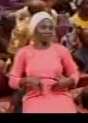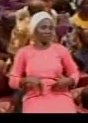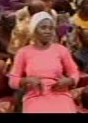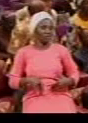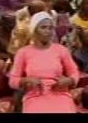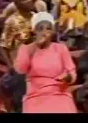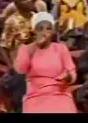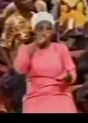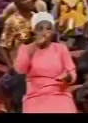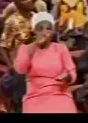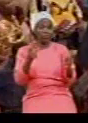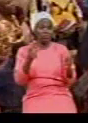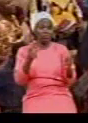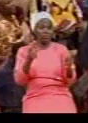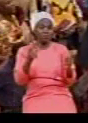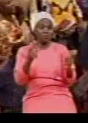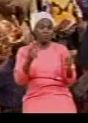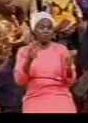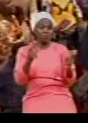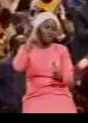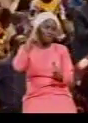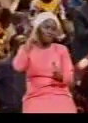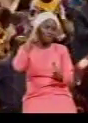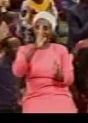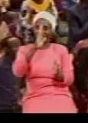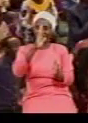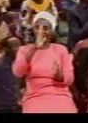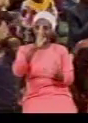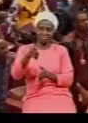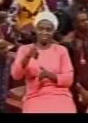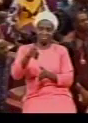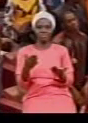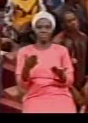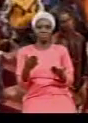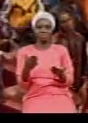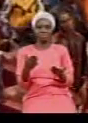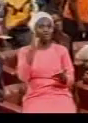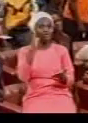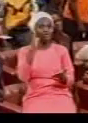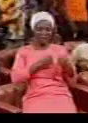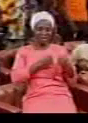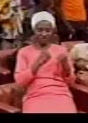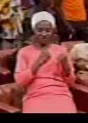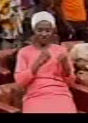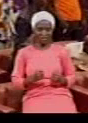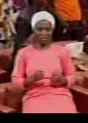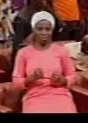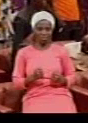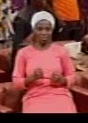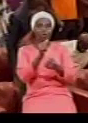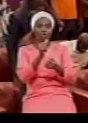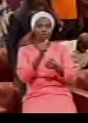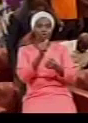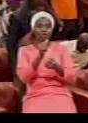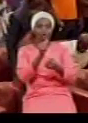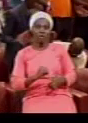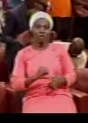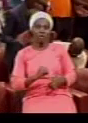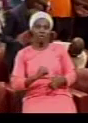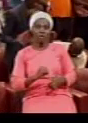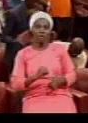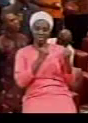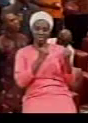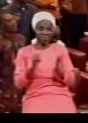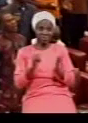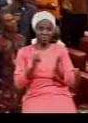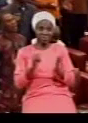you. It will never forsake you. You're going to have strength, overcoming strength like you never had in